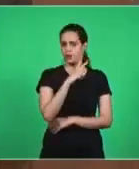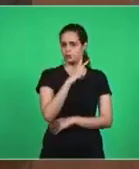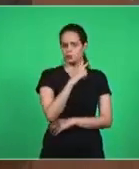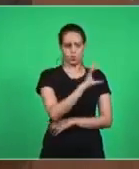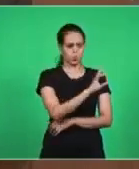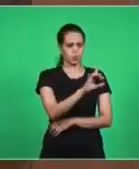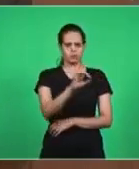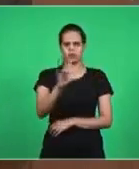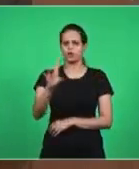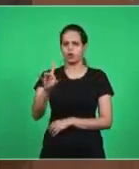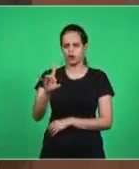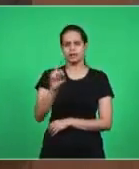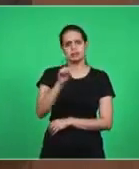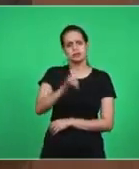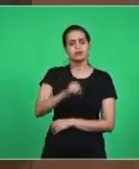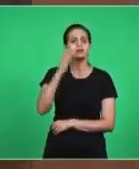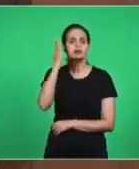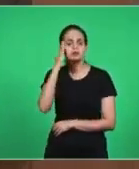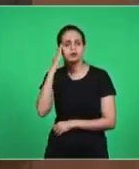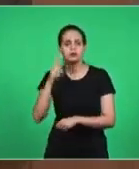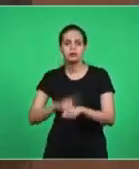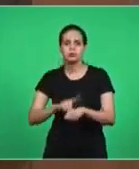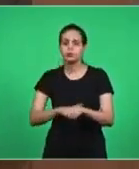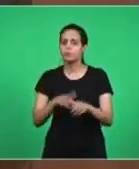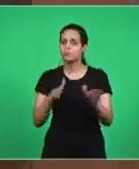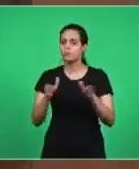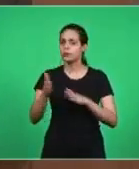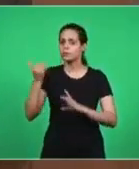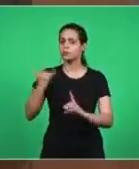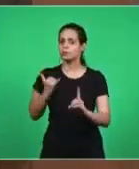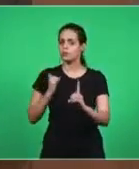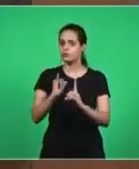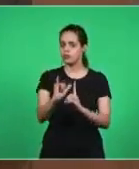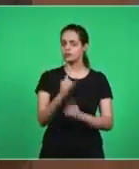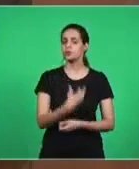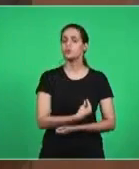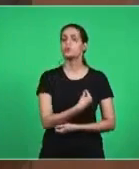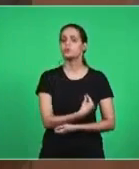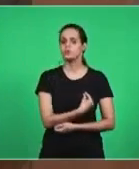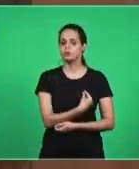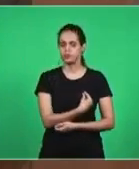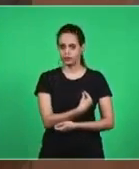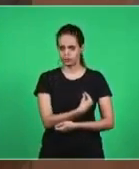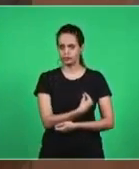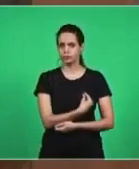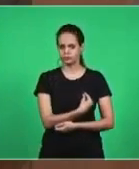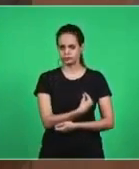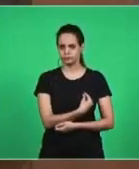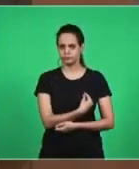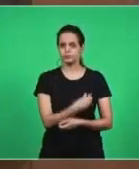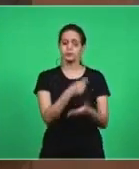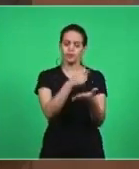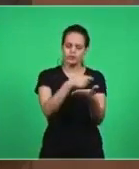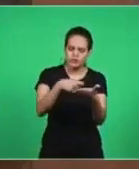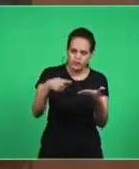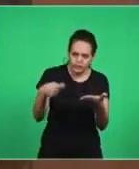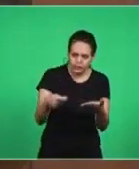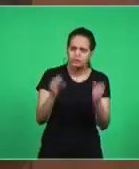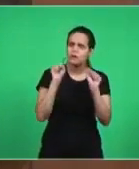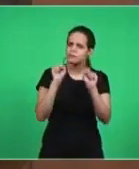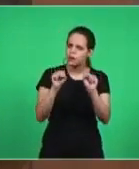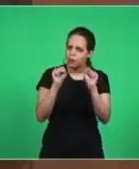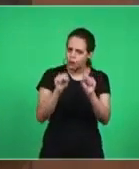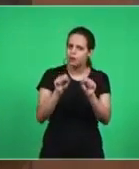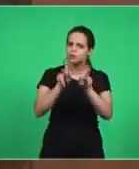it, deliver the message according to the measure that they have understood. So I want to say this to all the